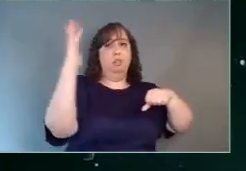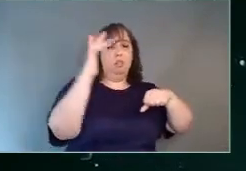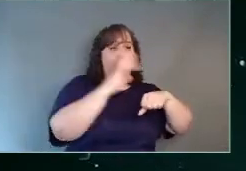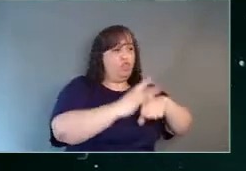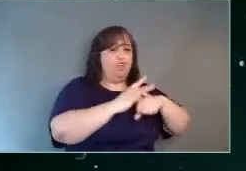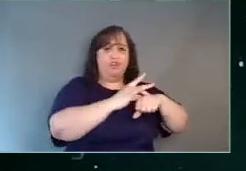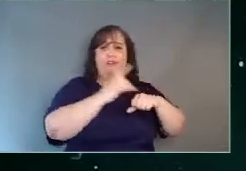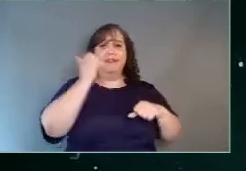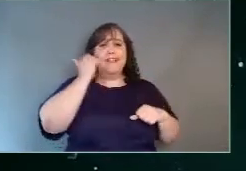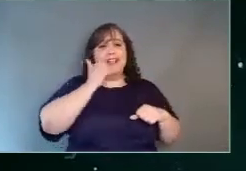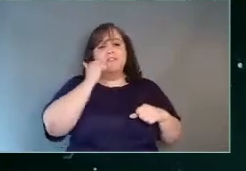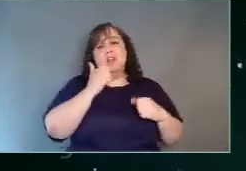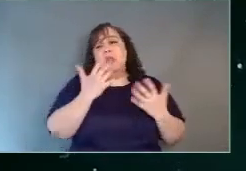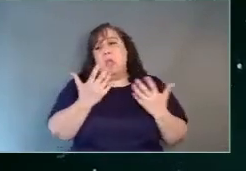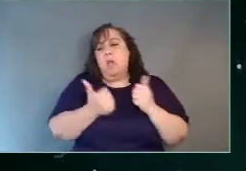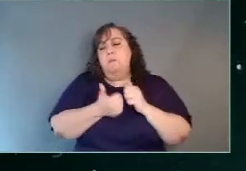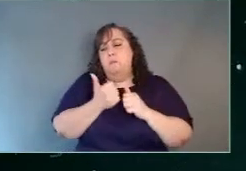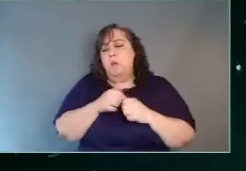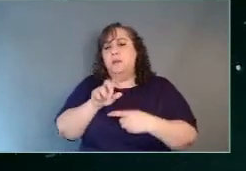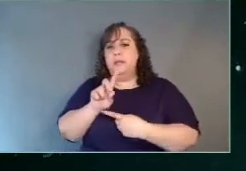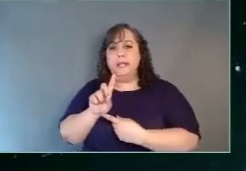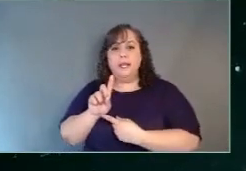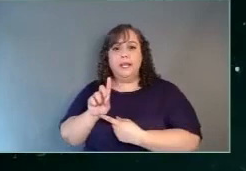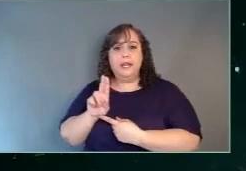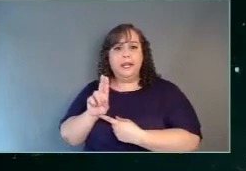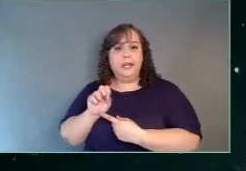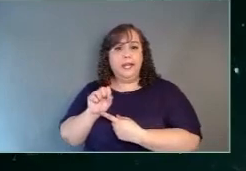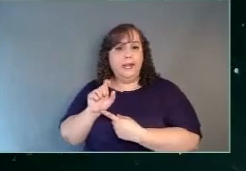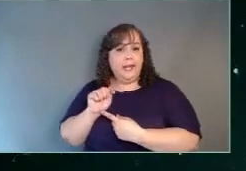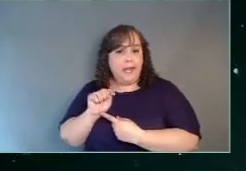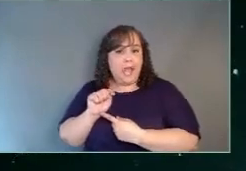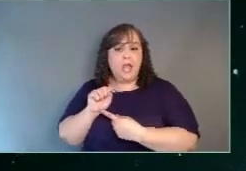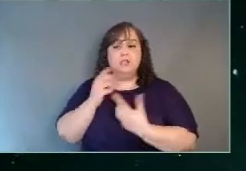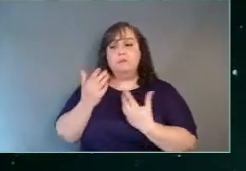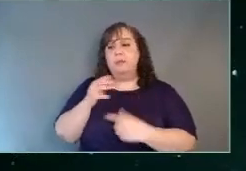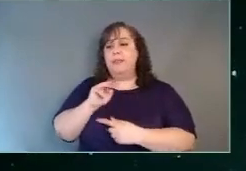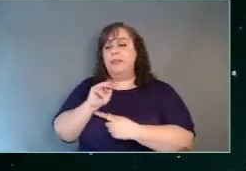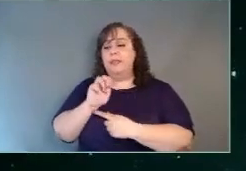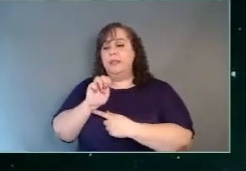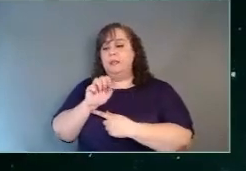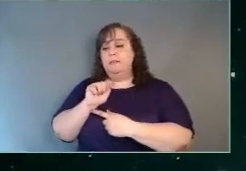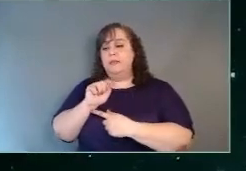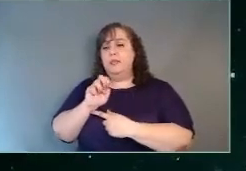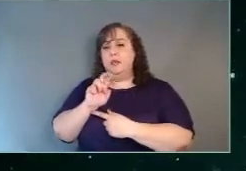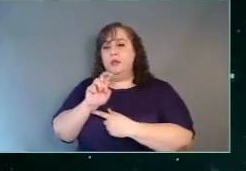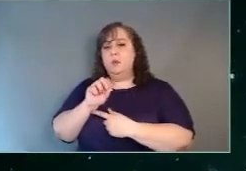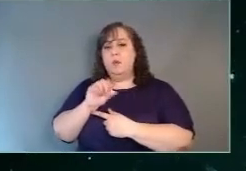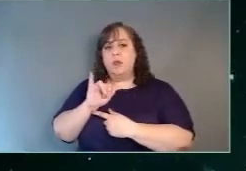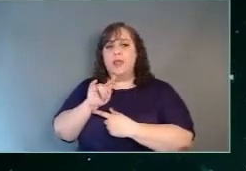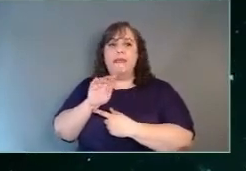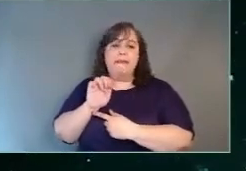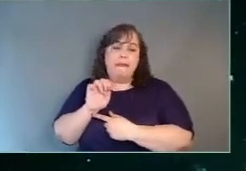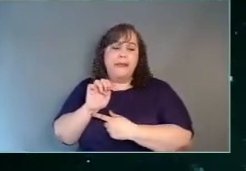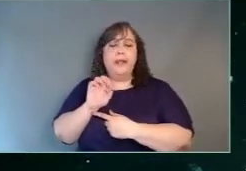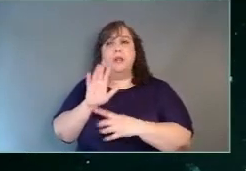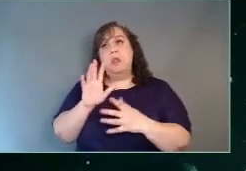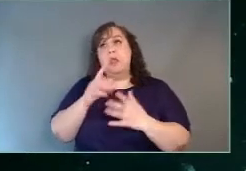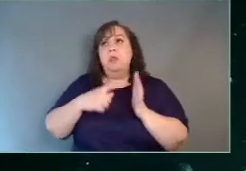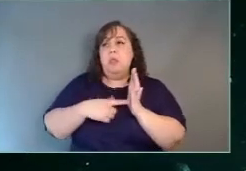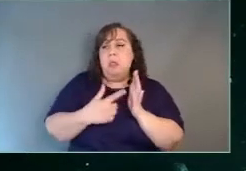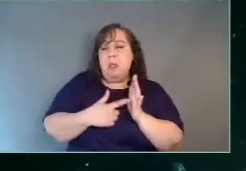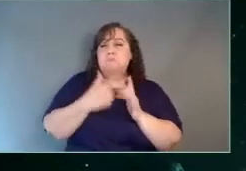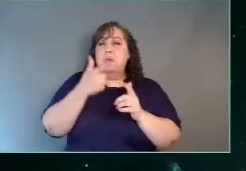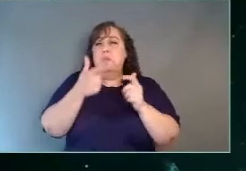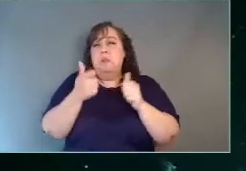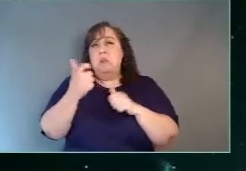the occasional meteorite fragment. More rarely, Earth does get hit by larger asteroids, but none of the asteroids visited